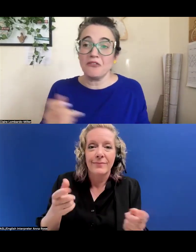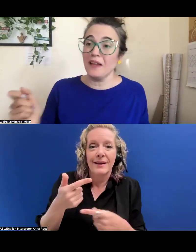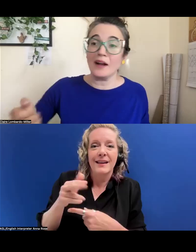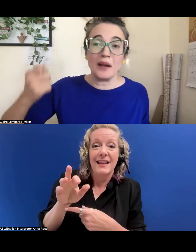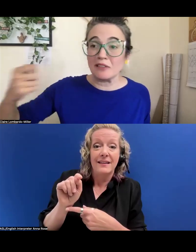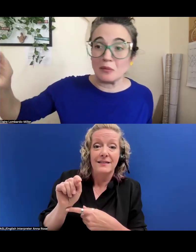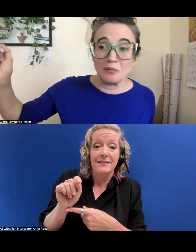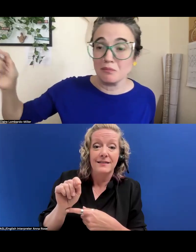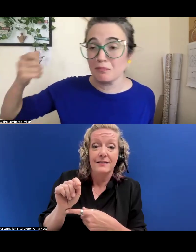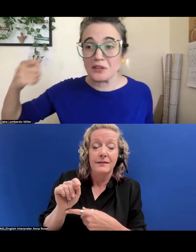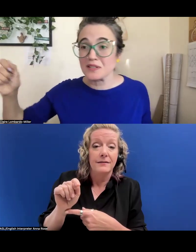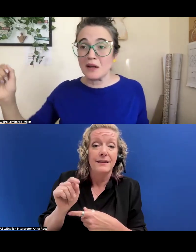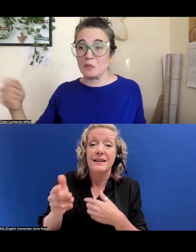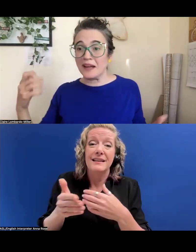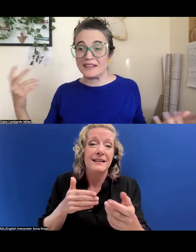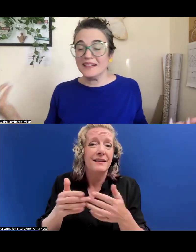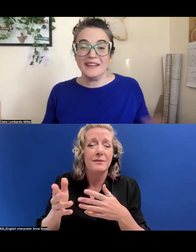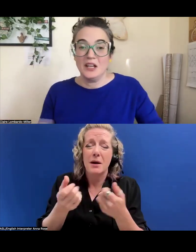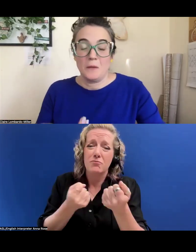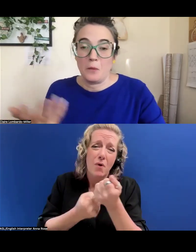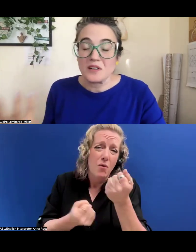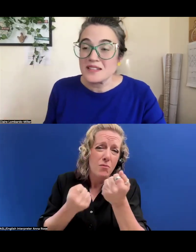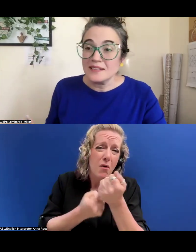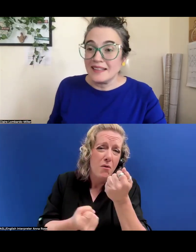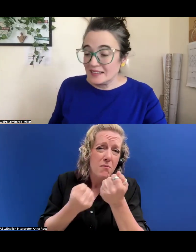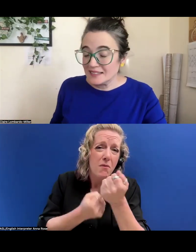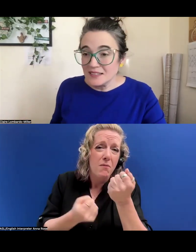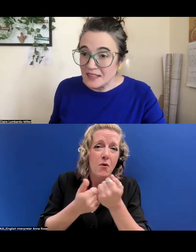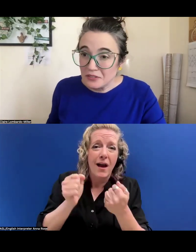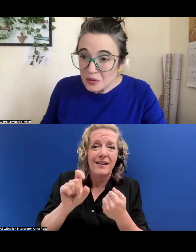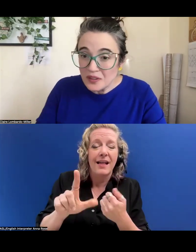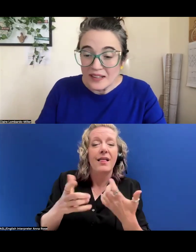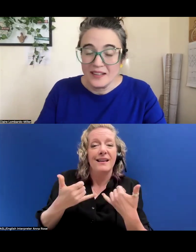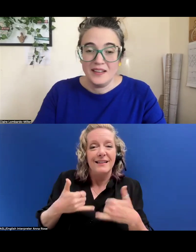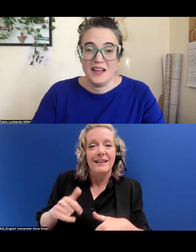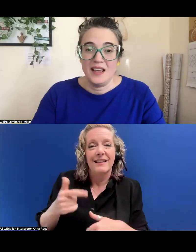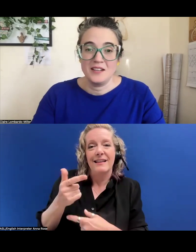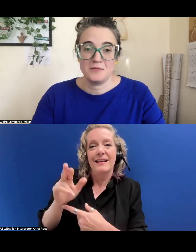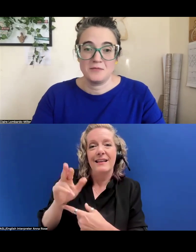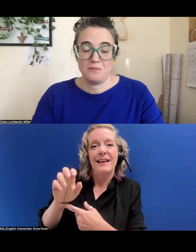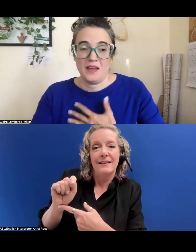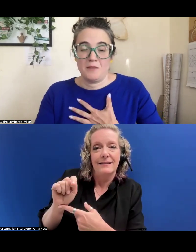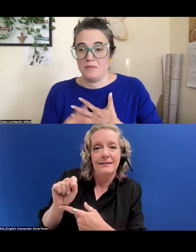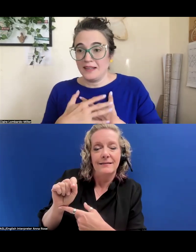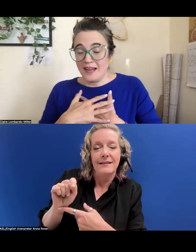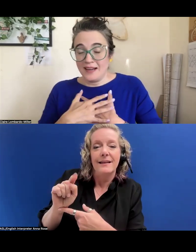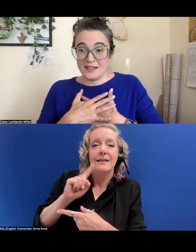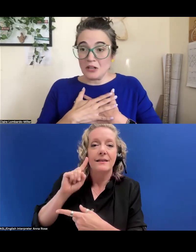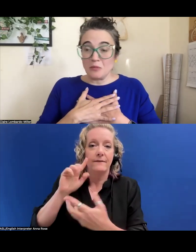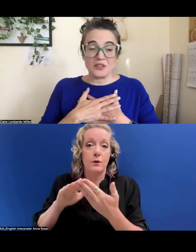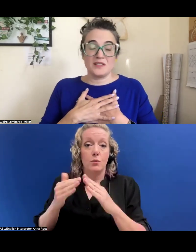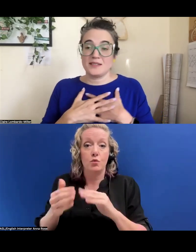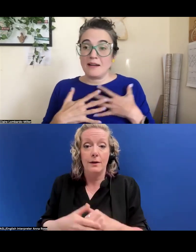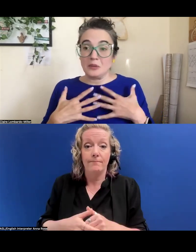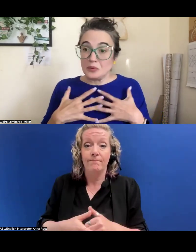ASL flag waving person on the planet. We're still a guest in the deaf community. And again, as a